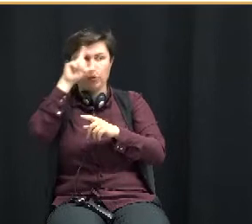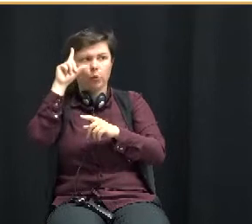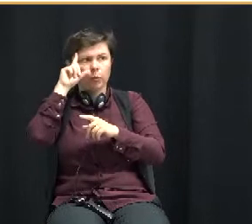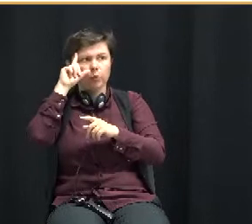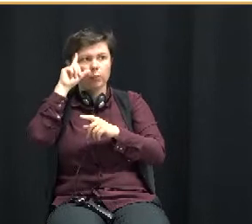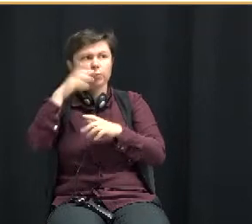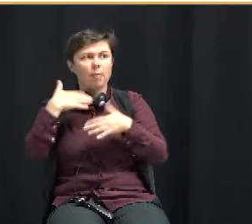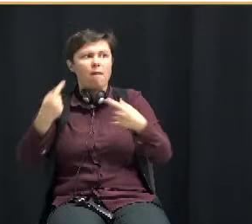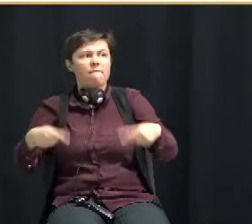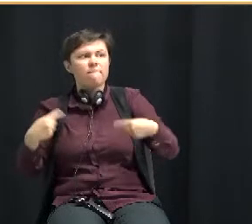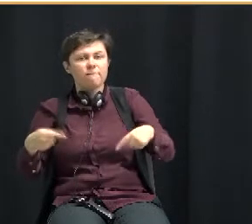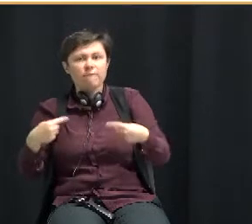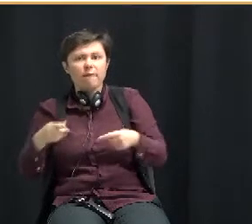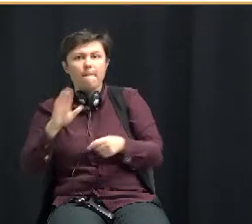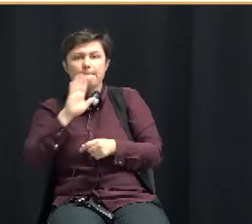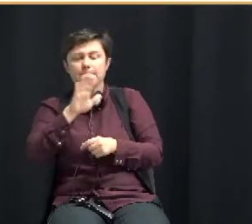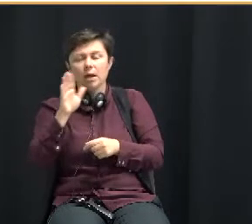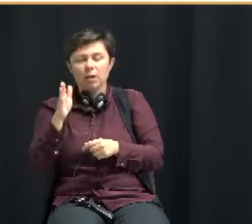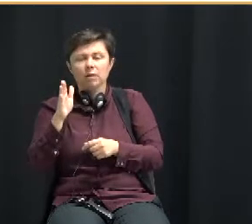people who are on wheelchairs